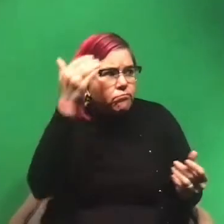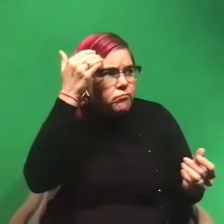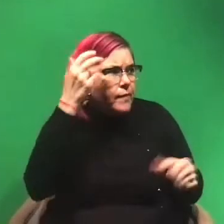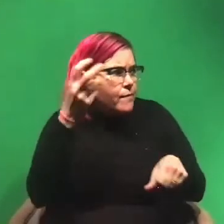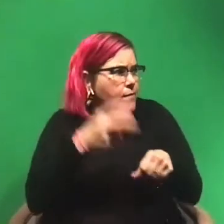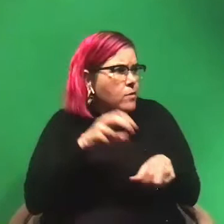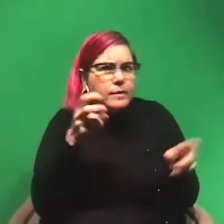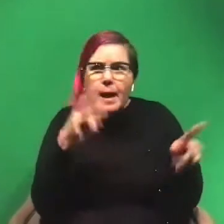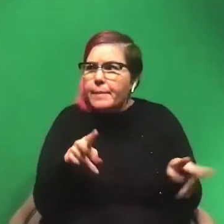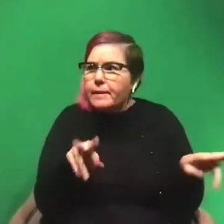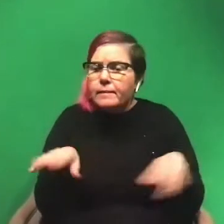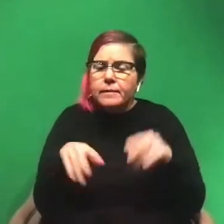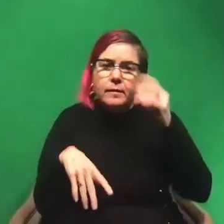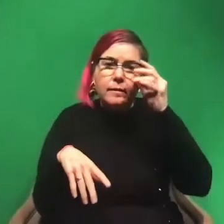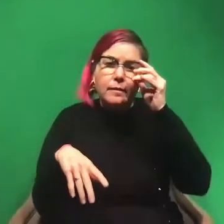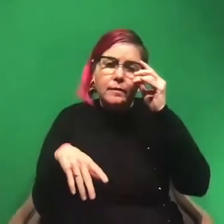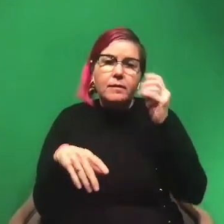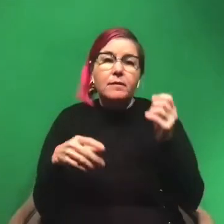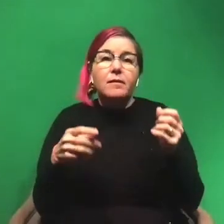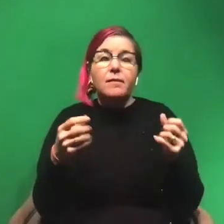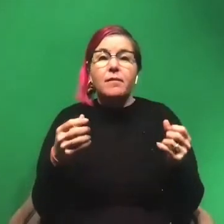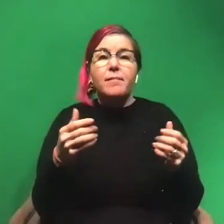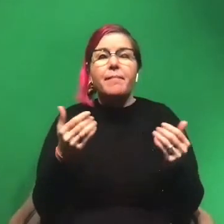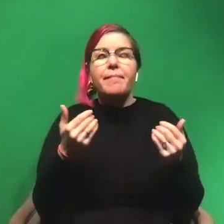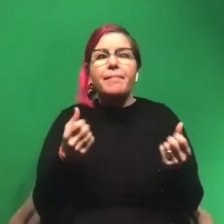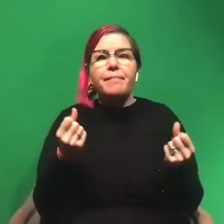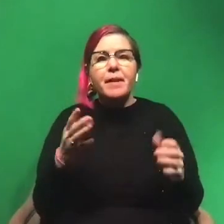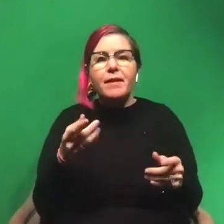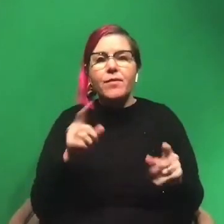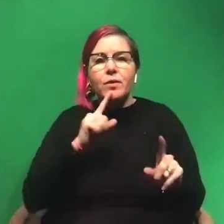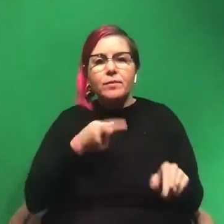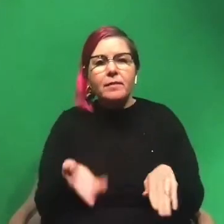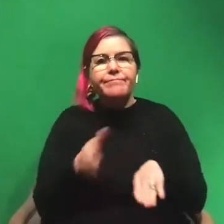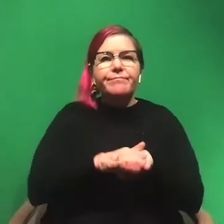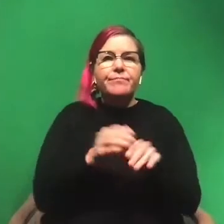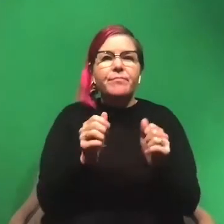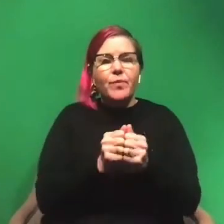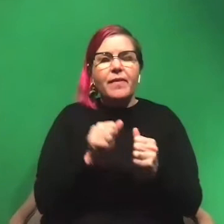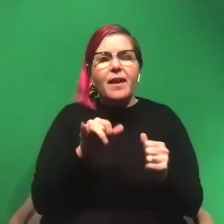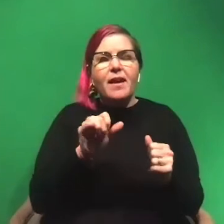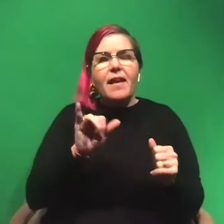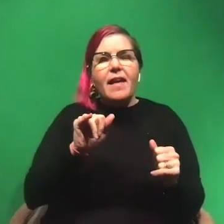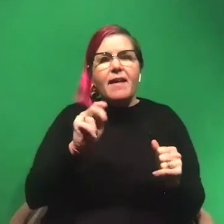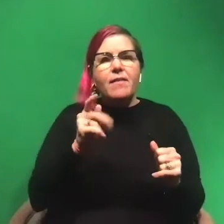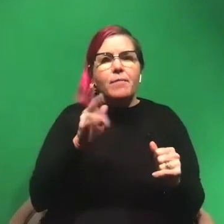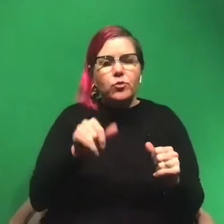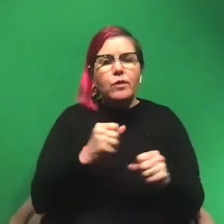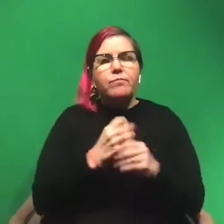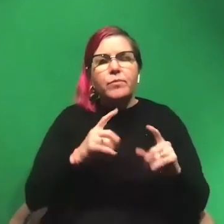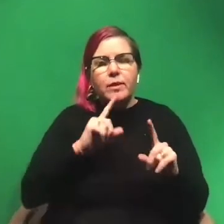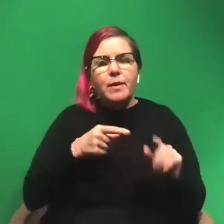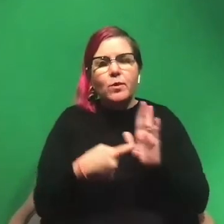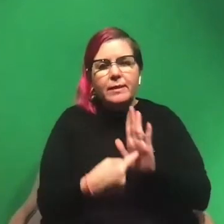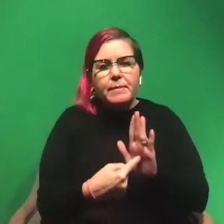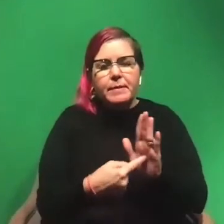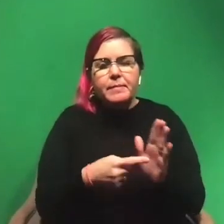we need to do something about it. A lot of the responses overlap with, for example, inflammatory responses. So you're gonna have a lot of symptoms too.